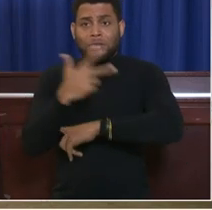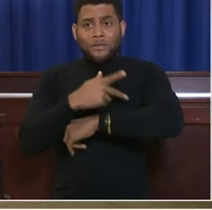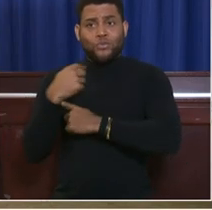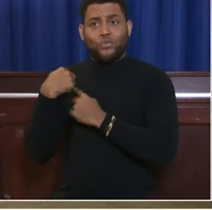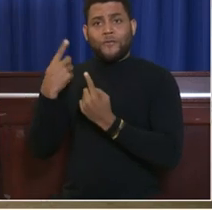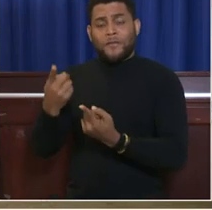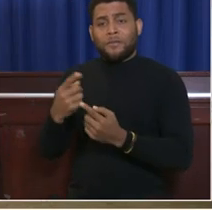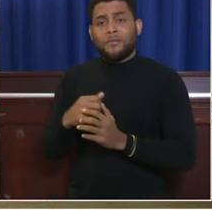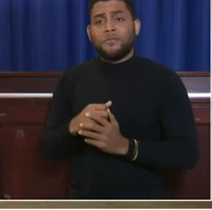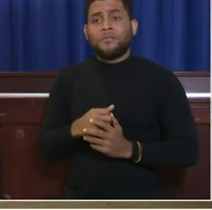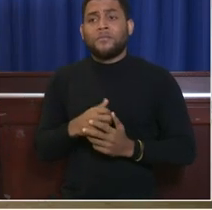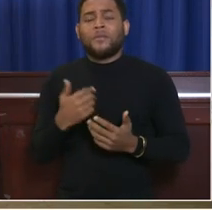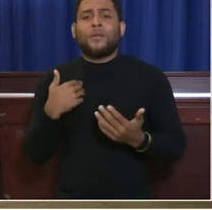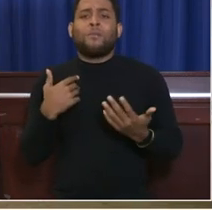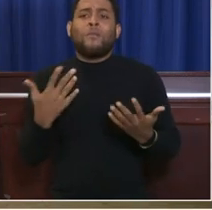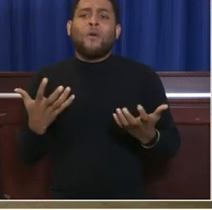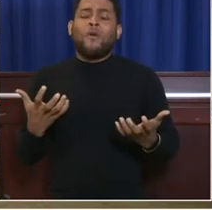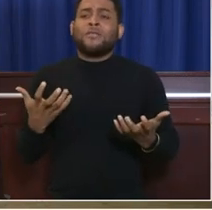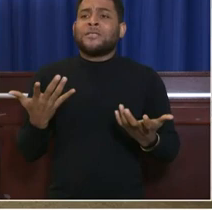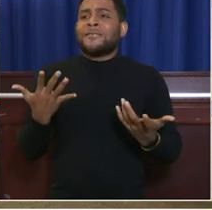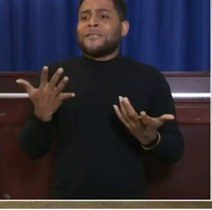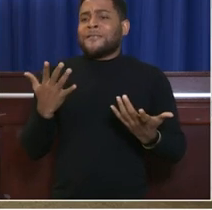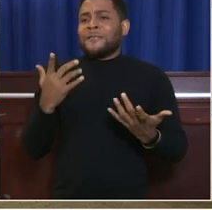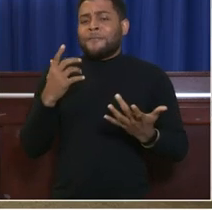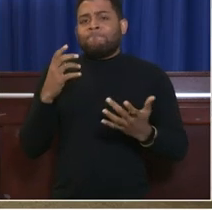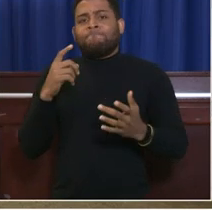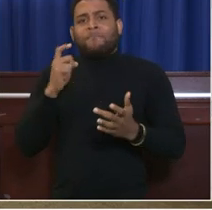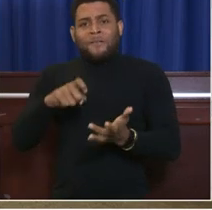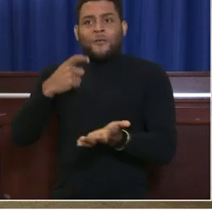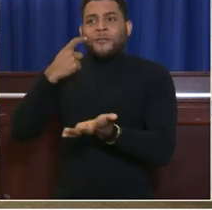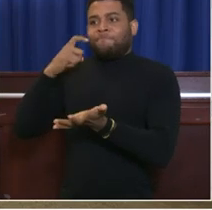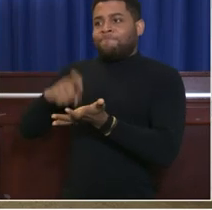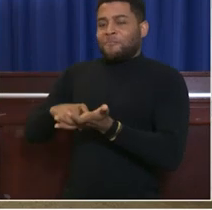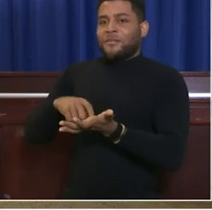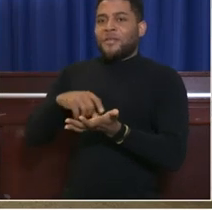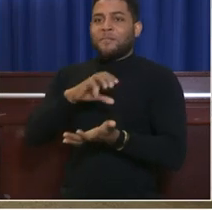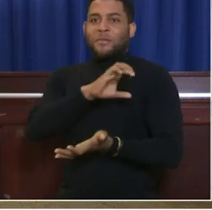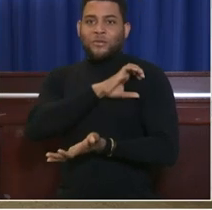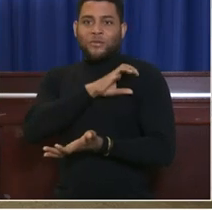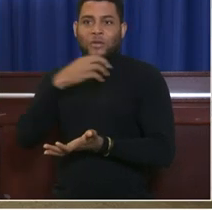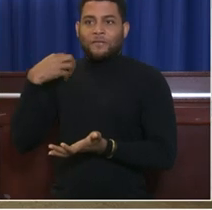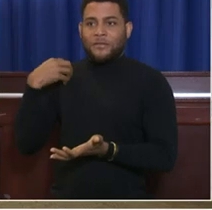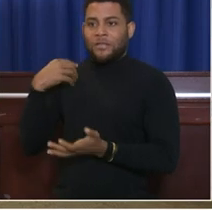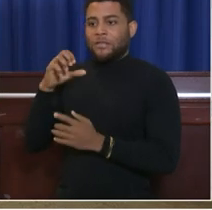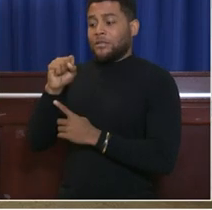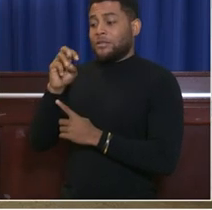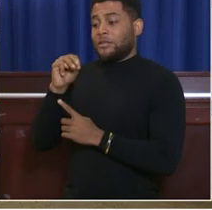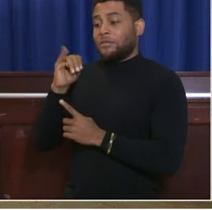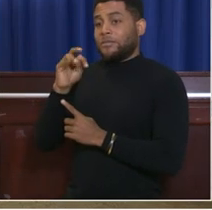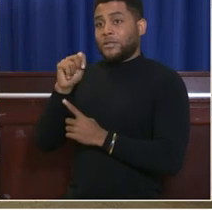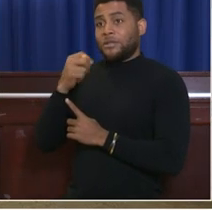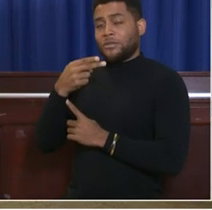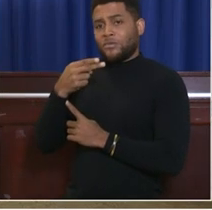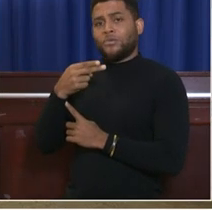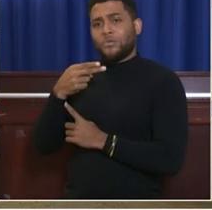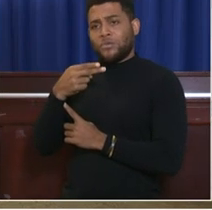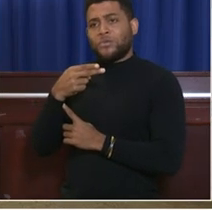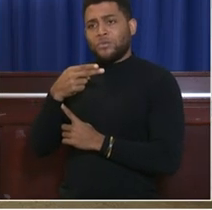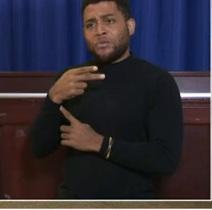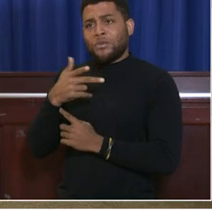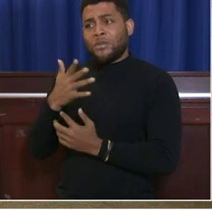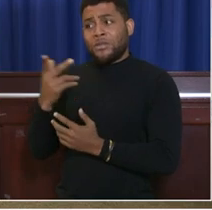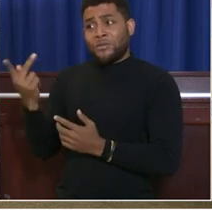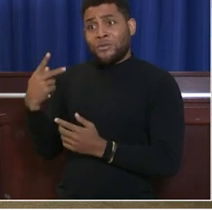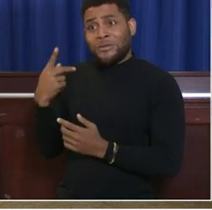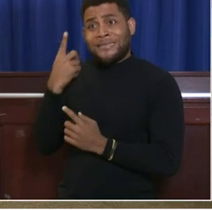to the team that you see in front of you, Acting Chief Smith, who I didn't have the pleasure of working with much prior to the time that she was